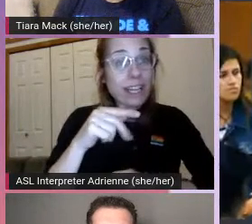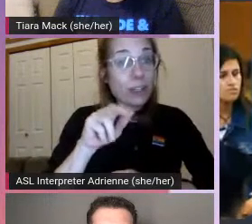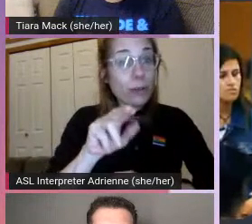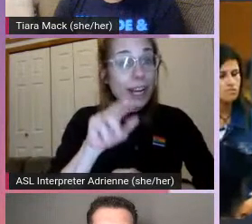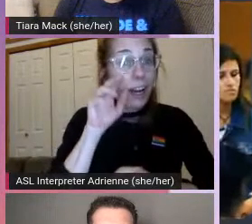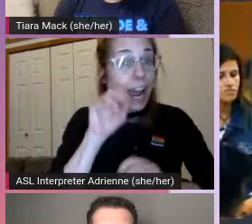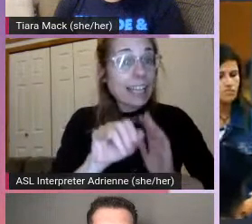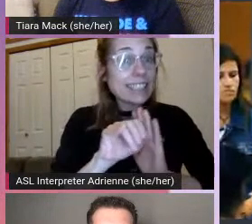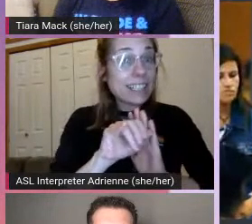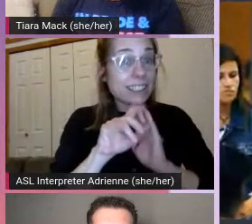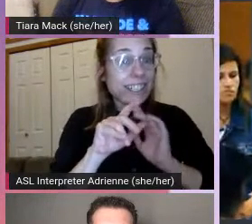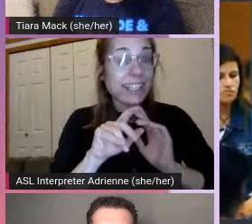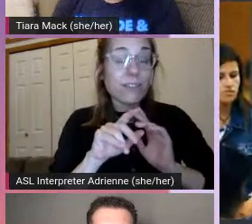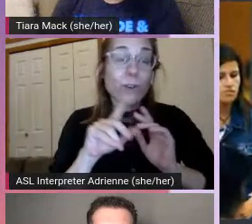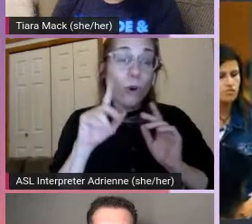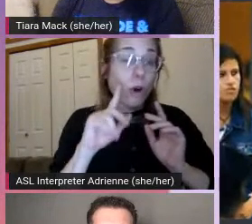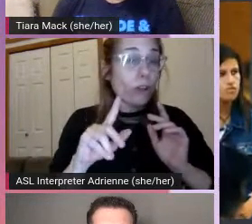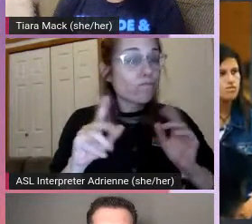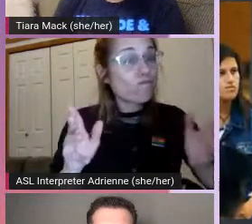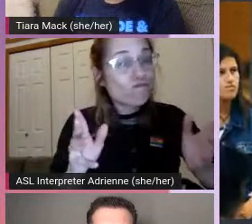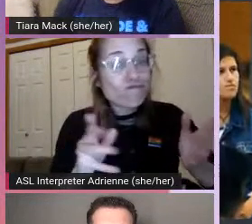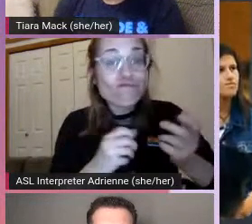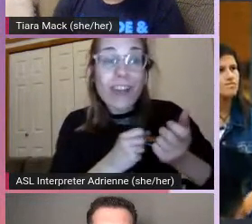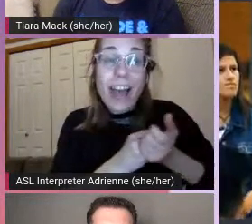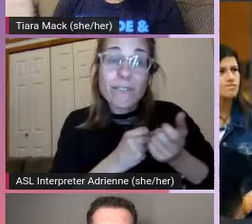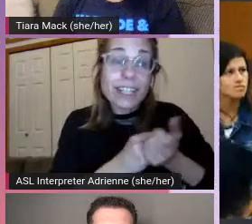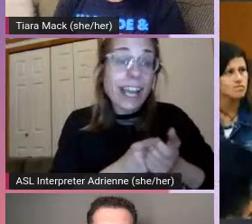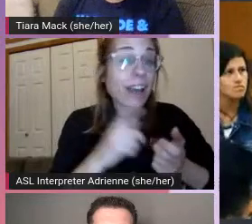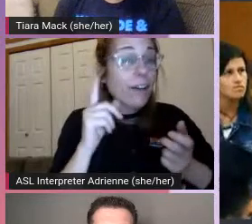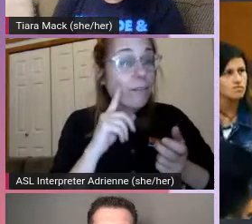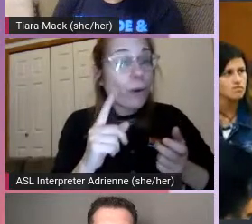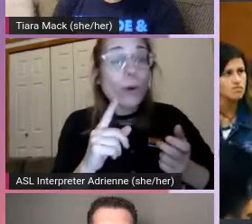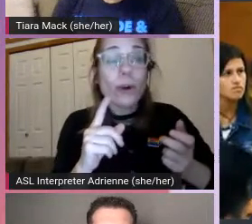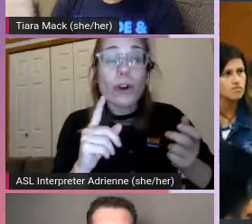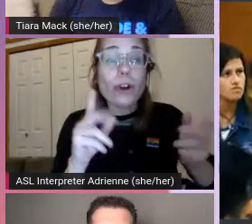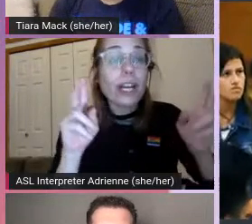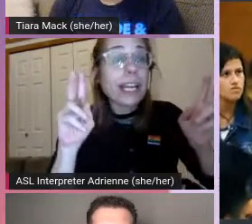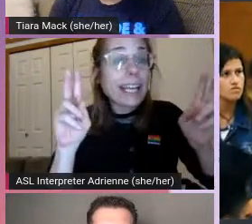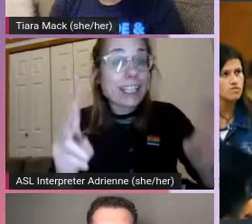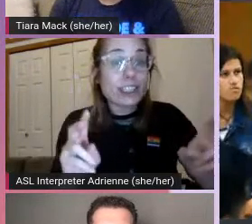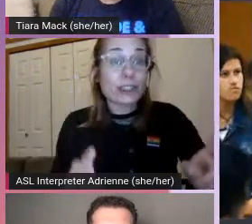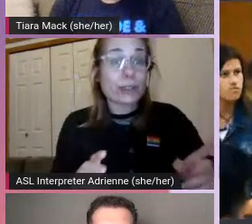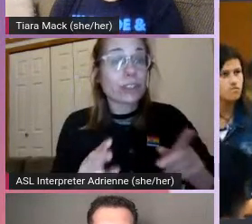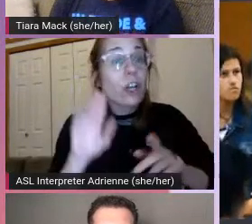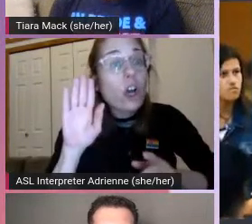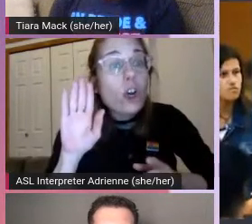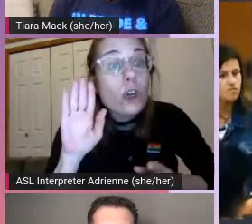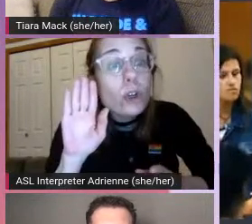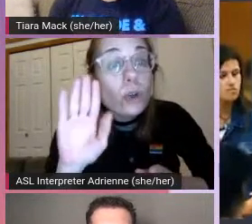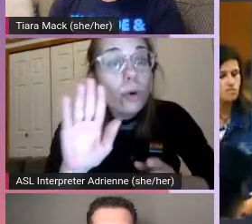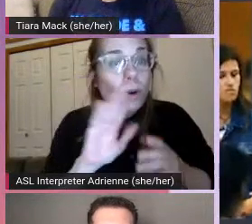are close to me. Your testimony should be super personal to you. It should include